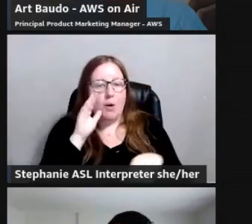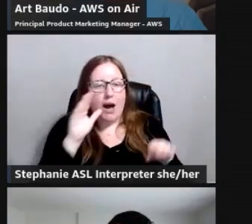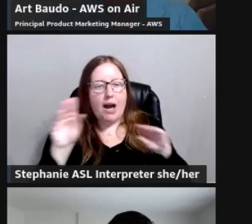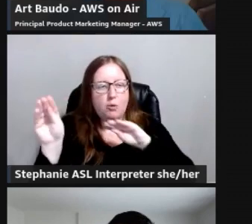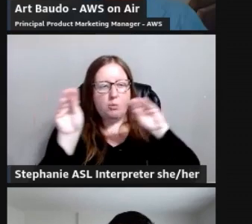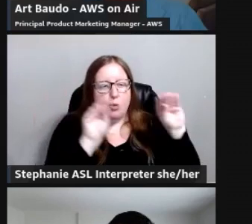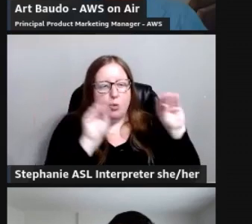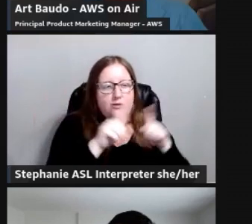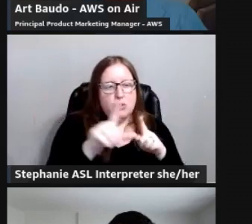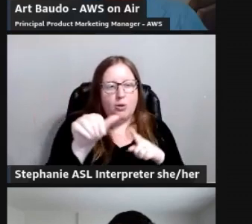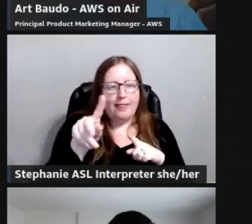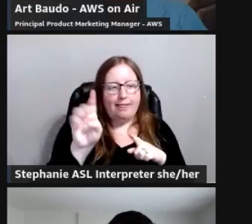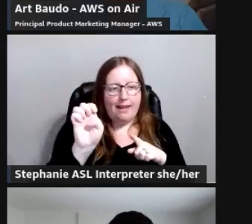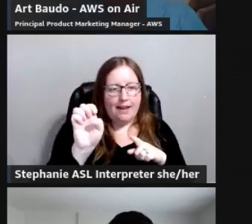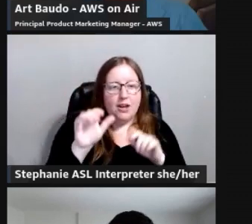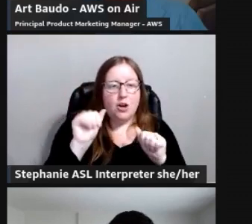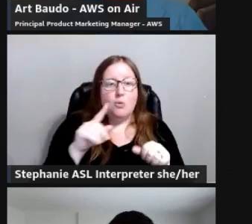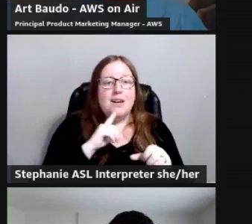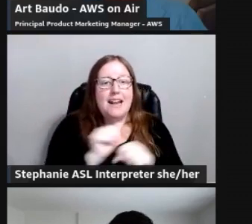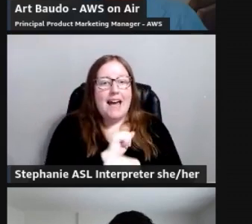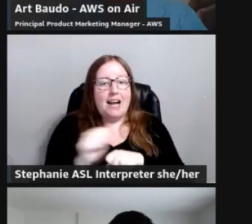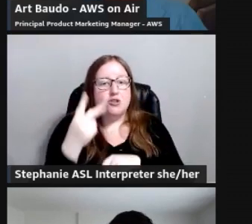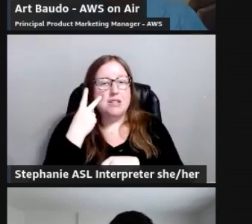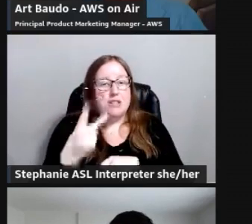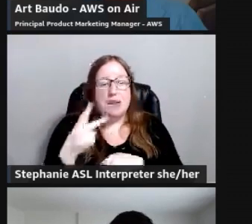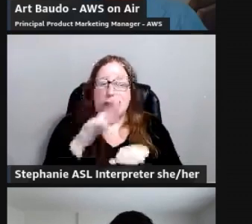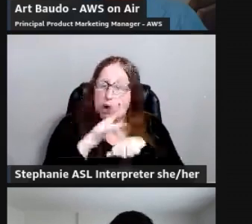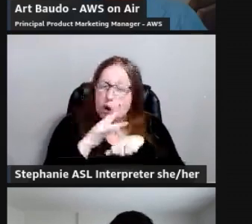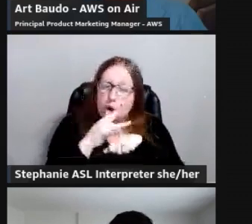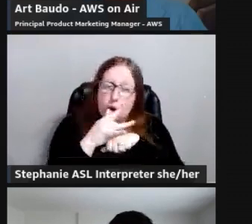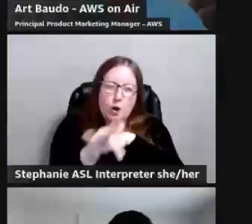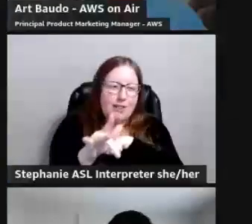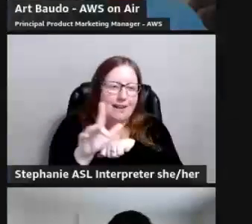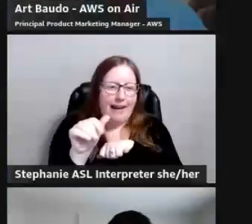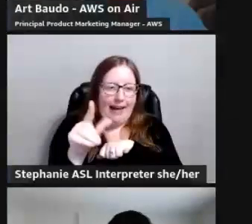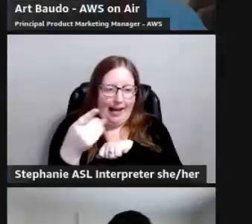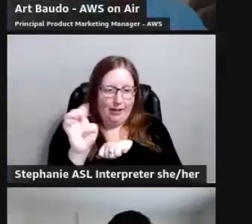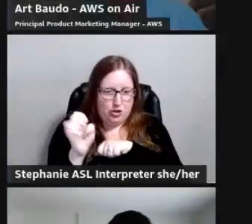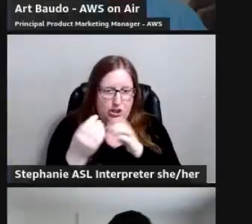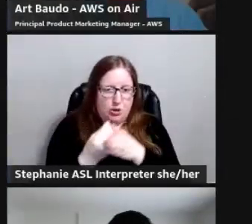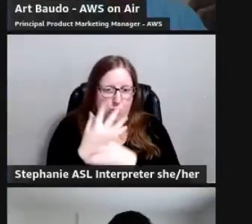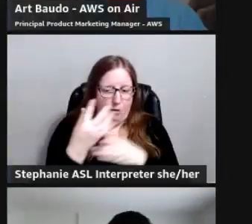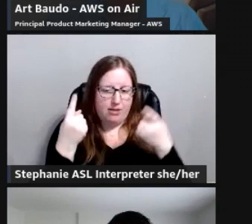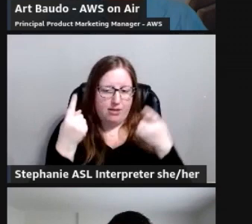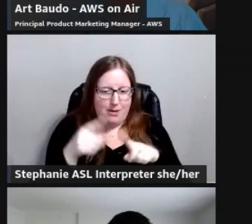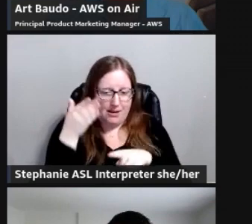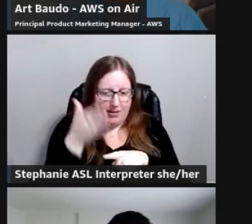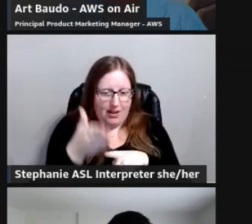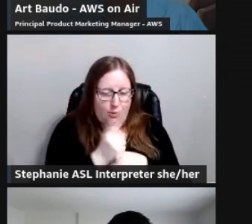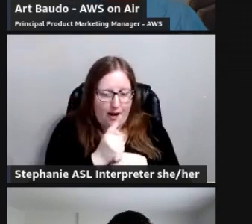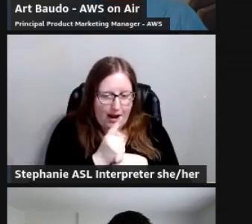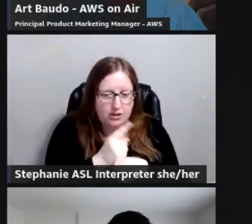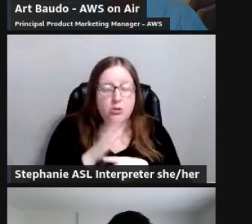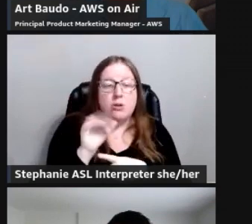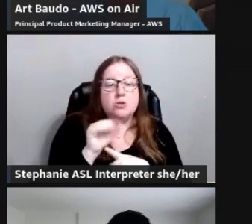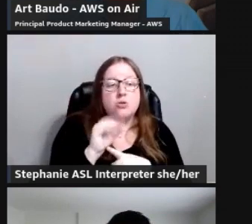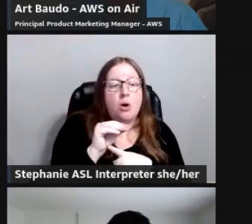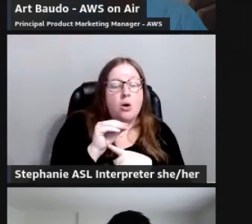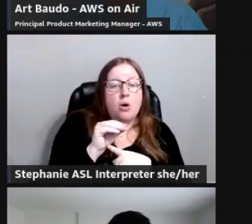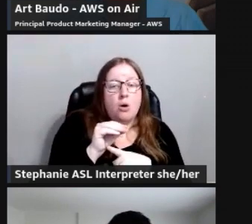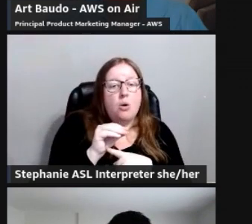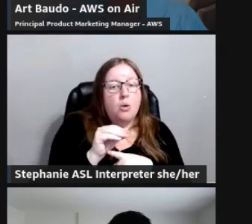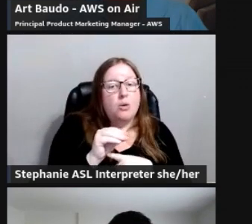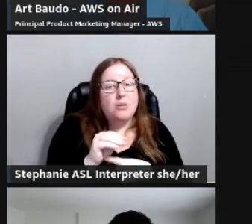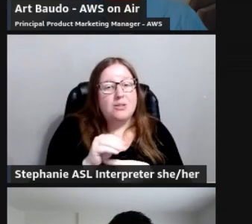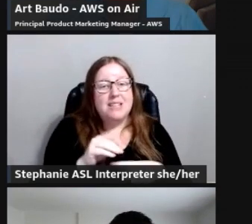lake. So you can actually see early signs of algae growth happening. So it's a